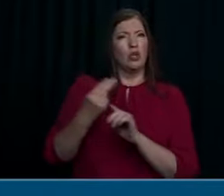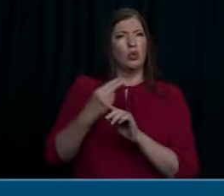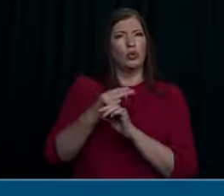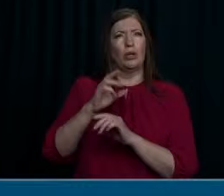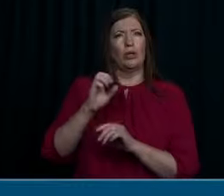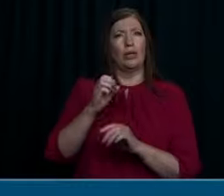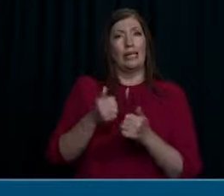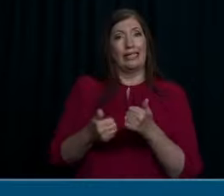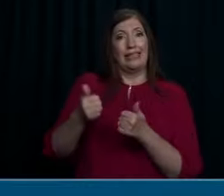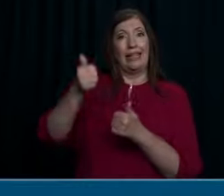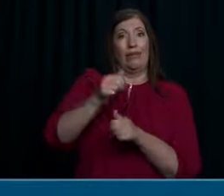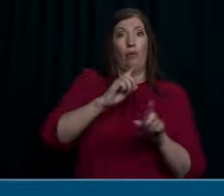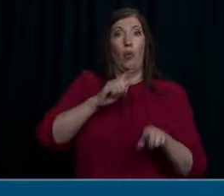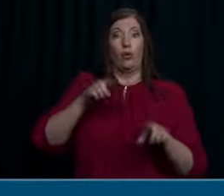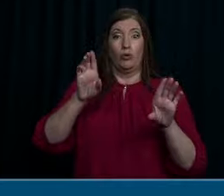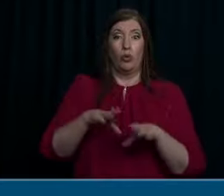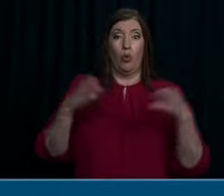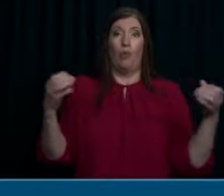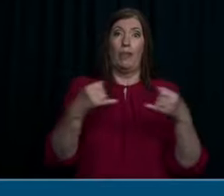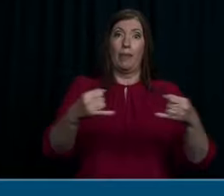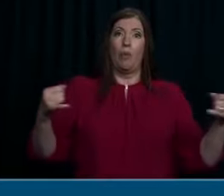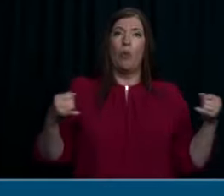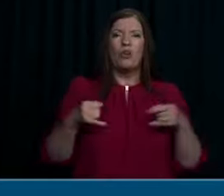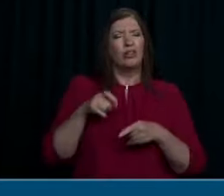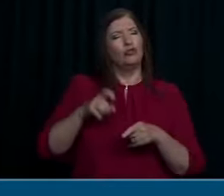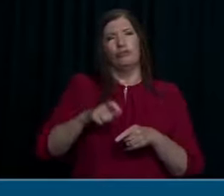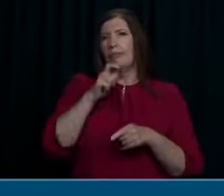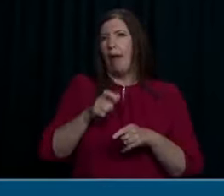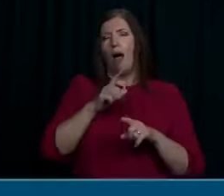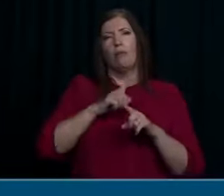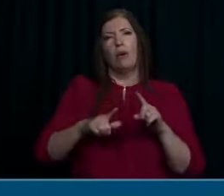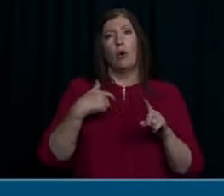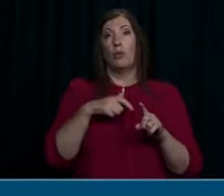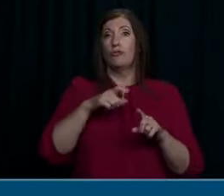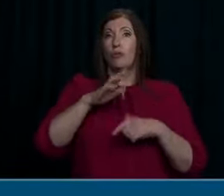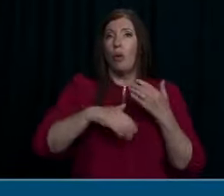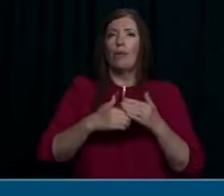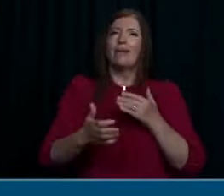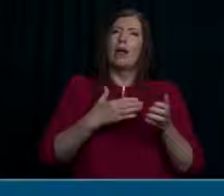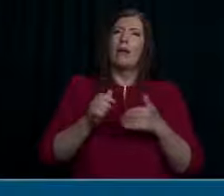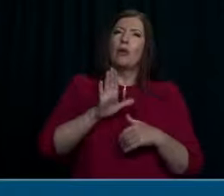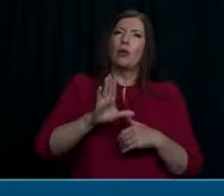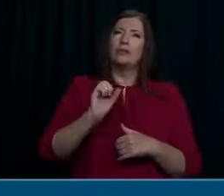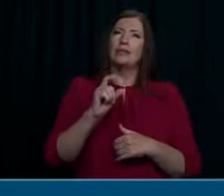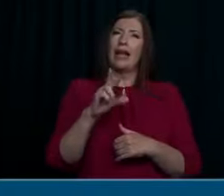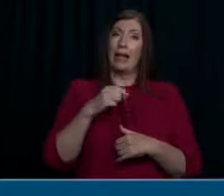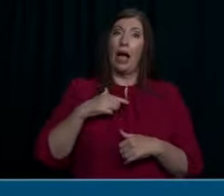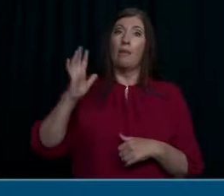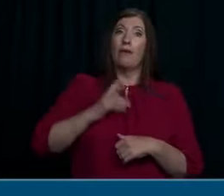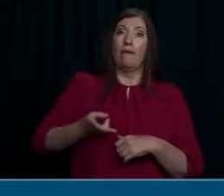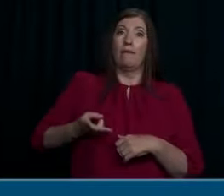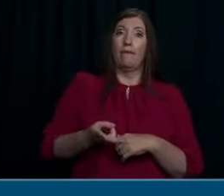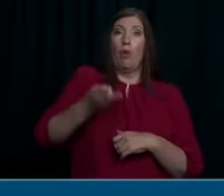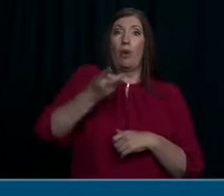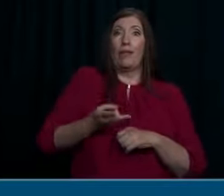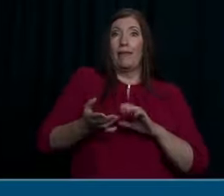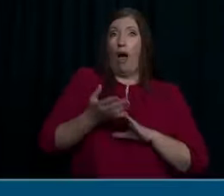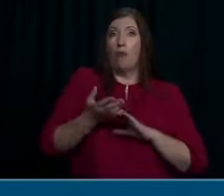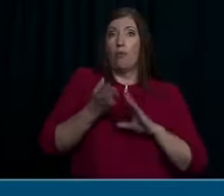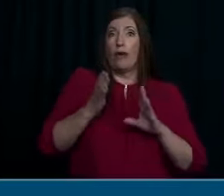open the border up. We should all be, regardless of your status. I started out as a forklift operator after I got